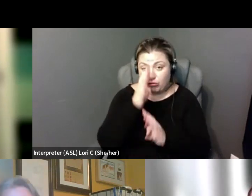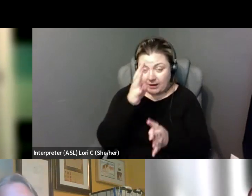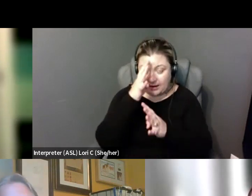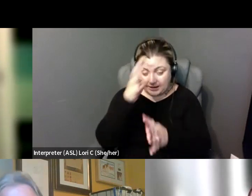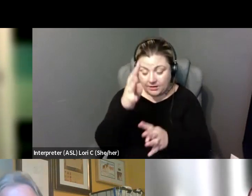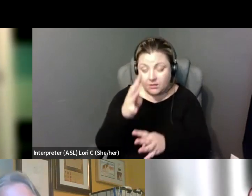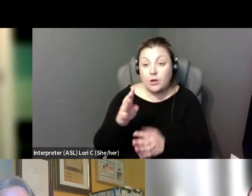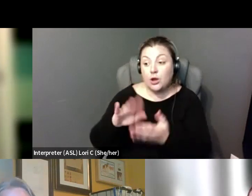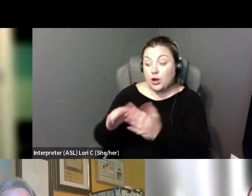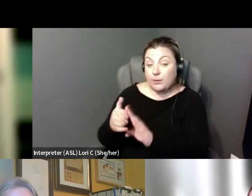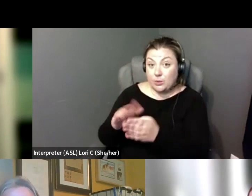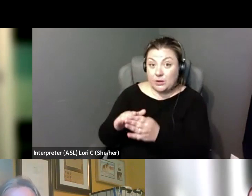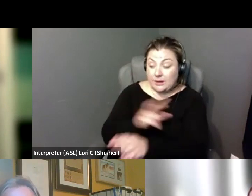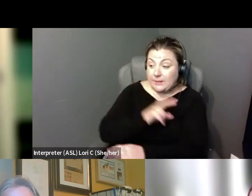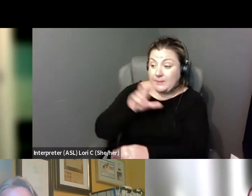to design